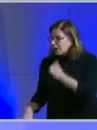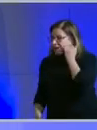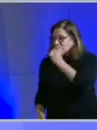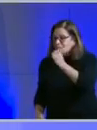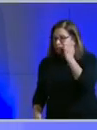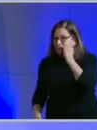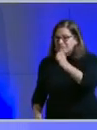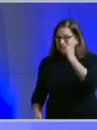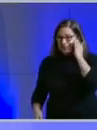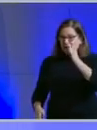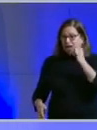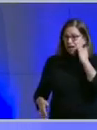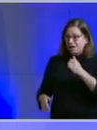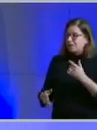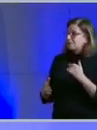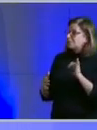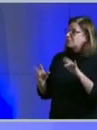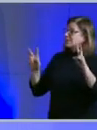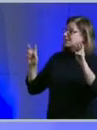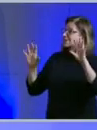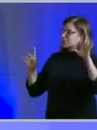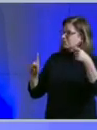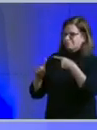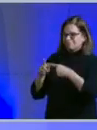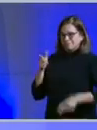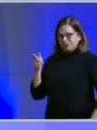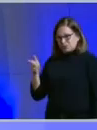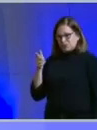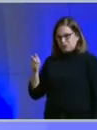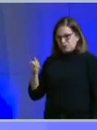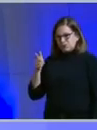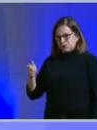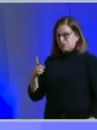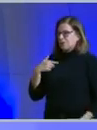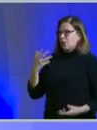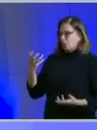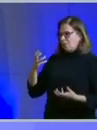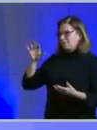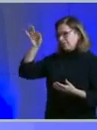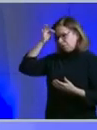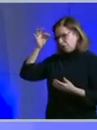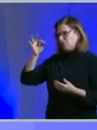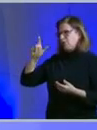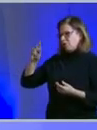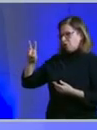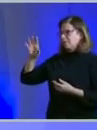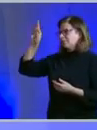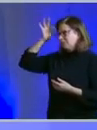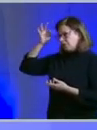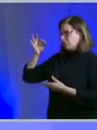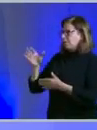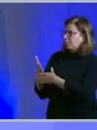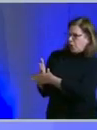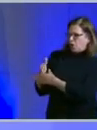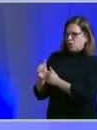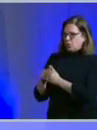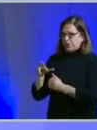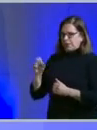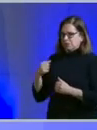all need to roll up our sleeves and focus. We need to get our federal partners engaged on this. I talk about it all the